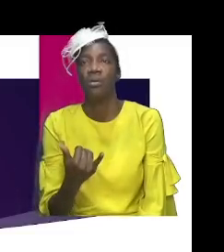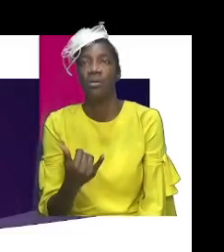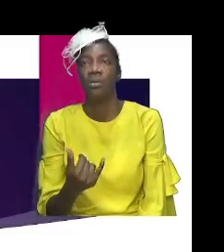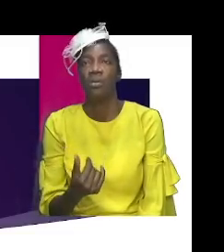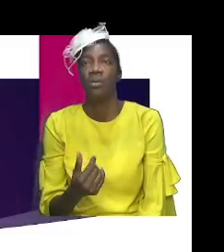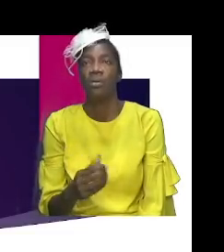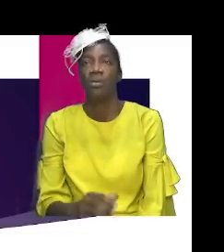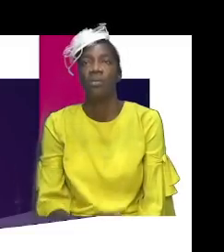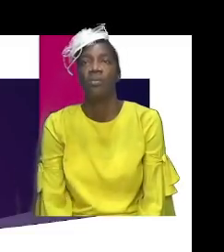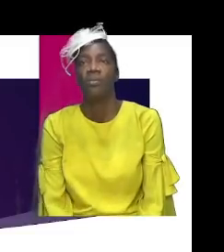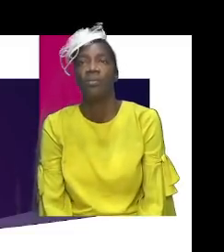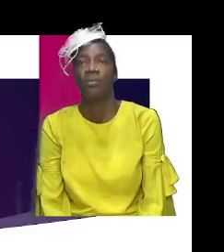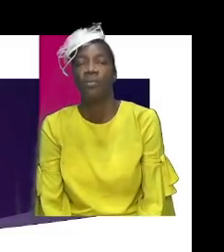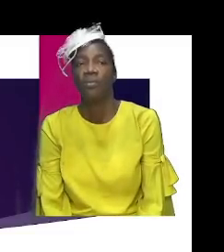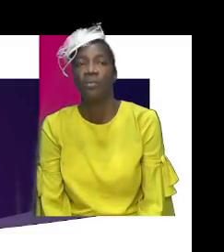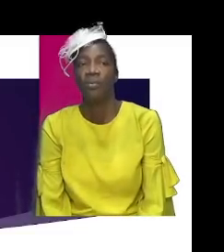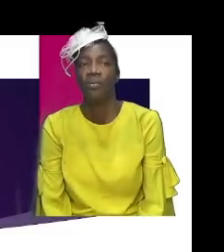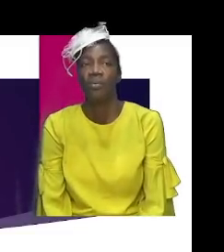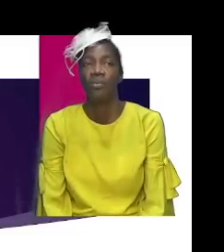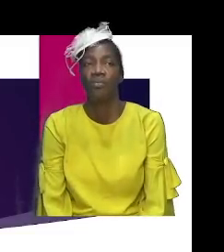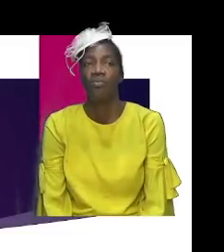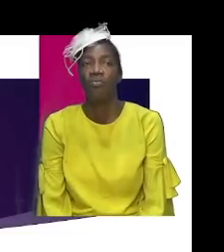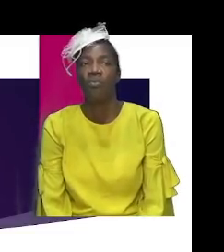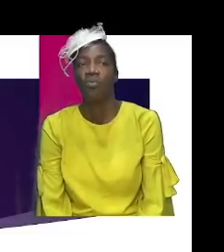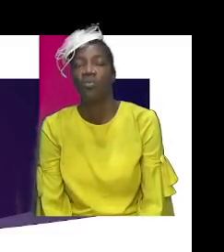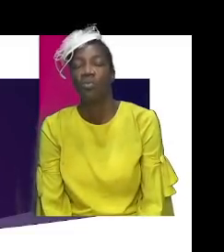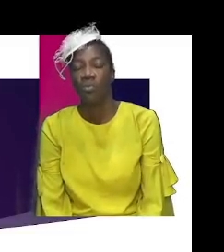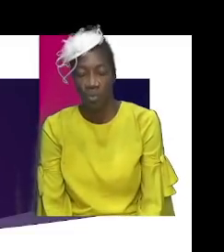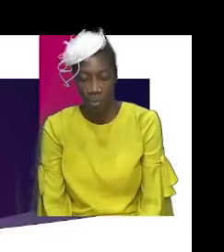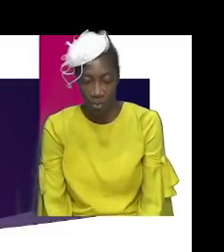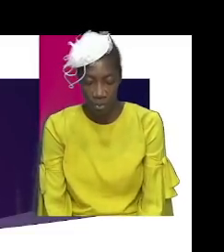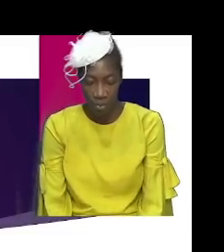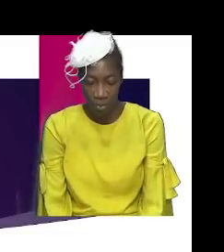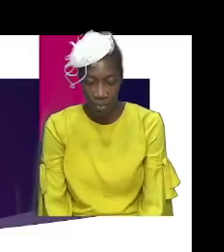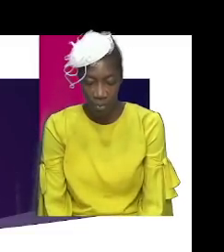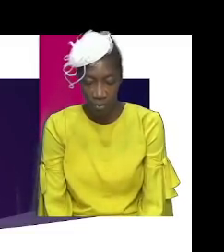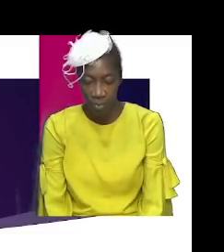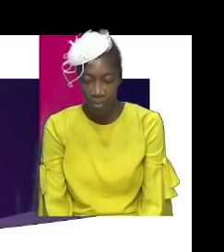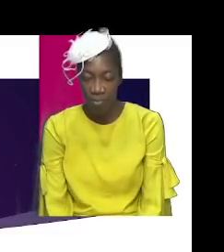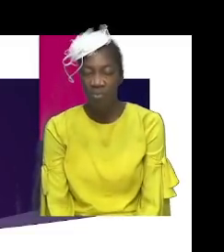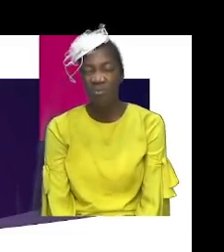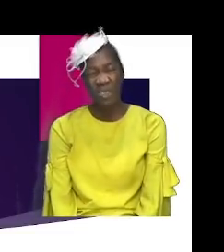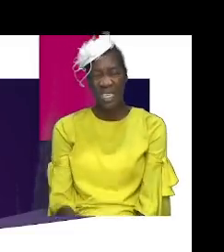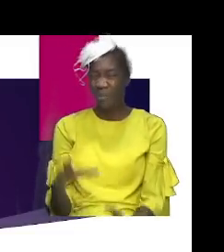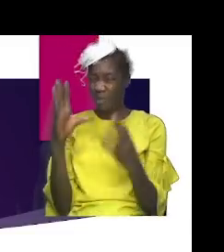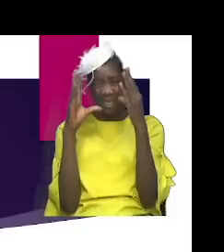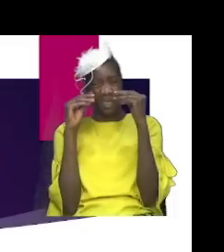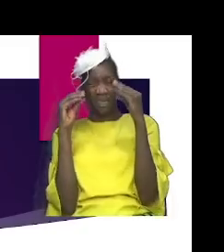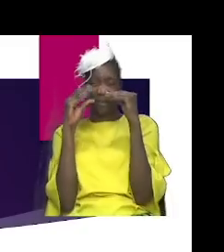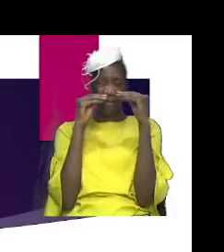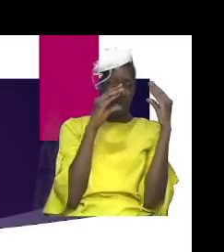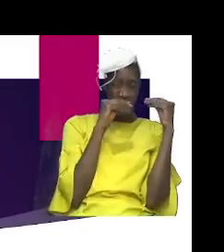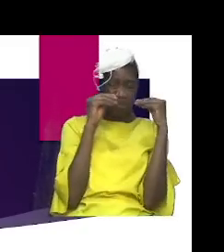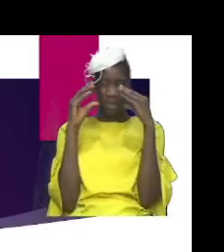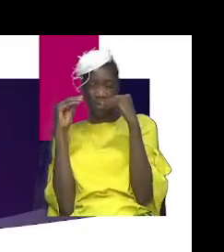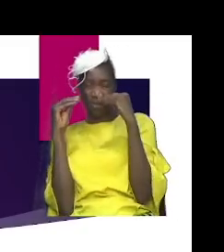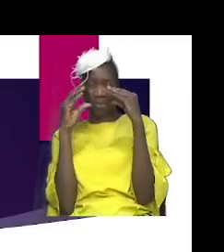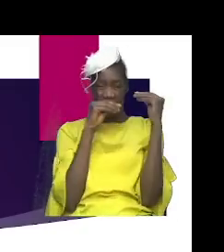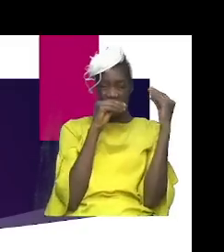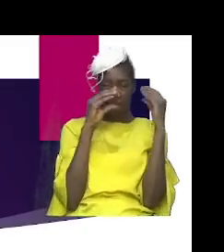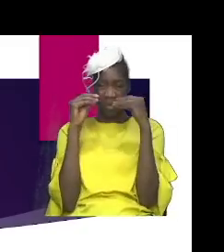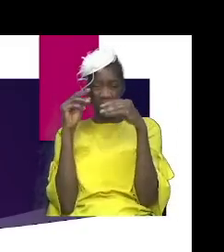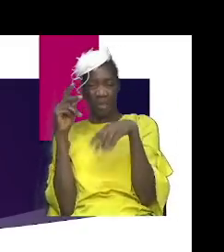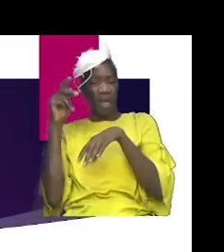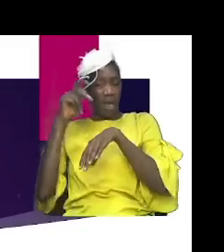I won't go through this part much, because we did it last time, and they had a lot of bickering among themselves, and Paul had to tell them, look, you need to stop